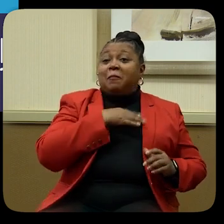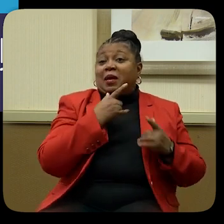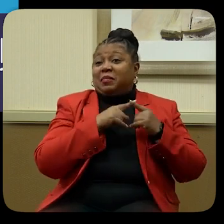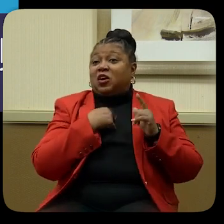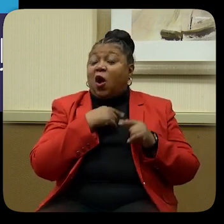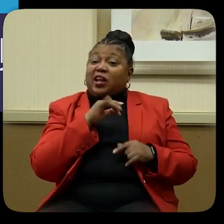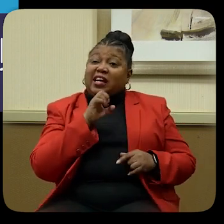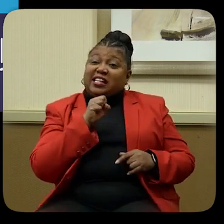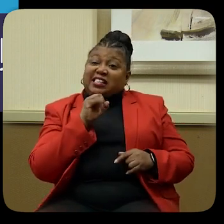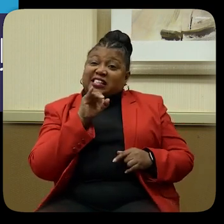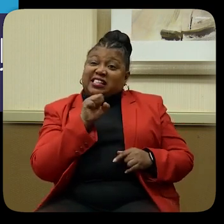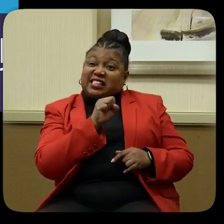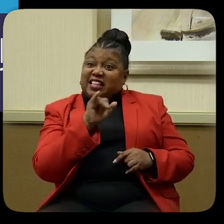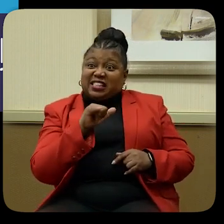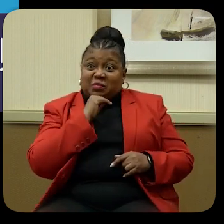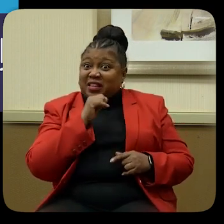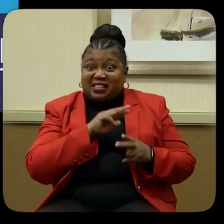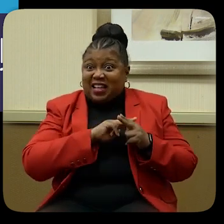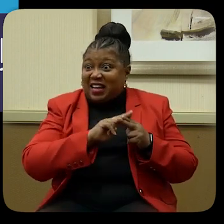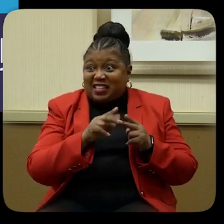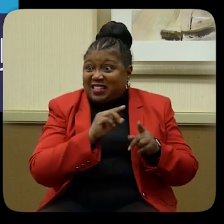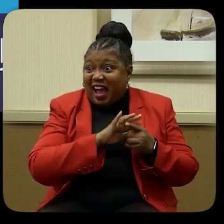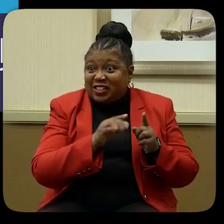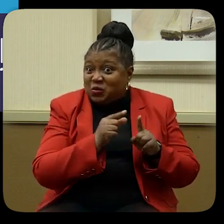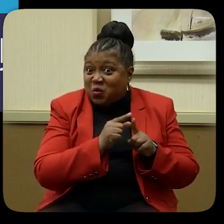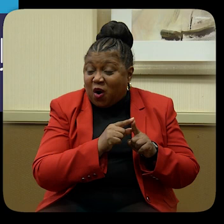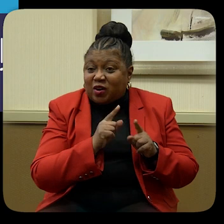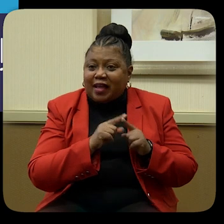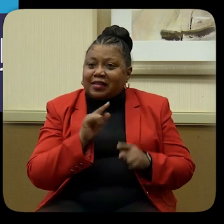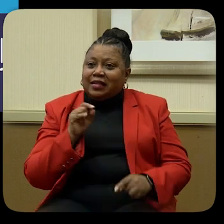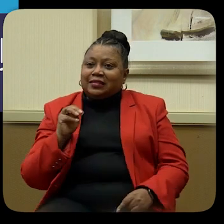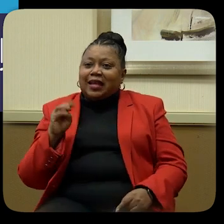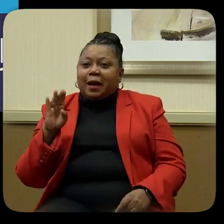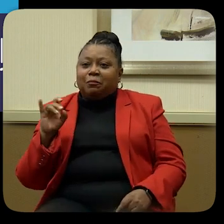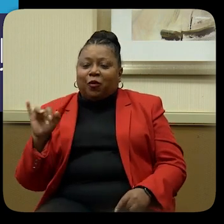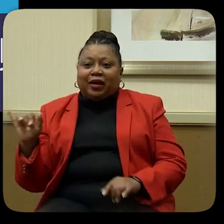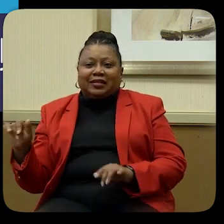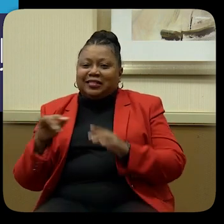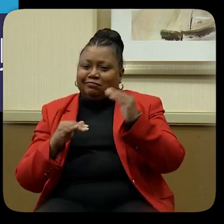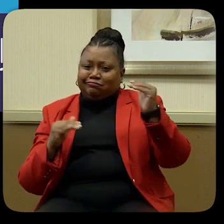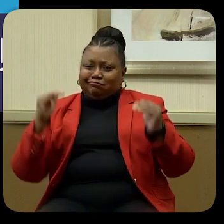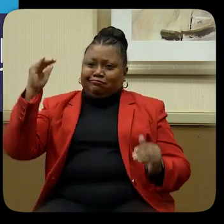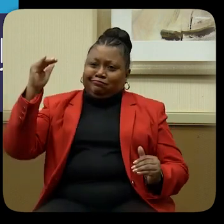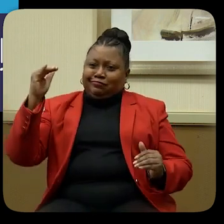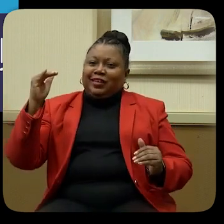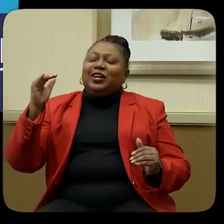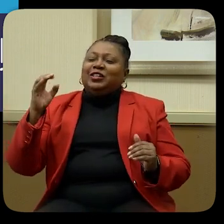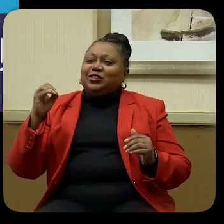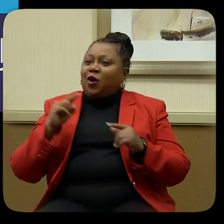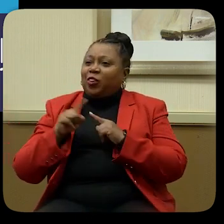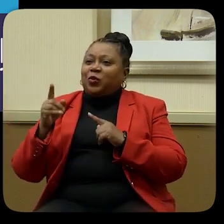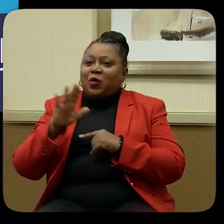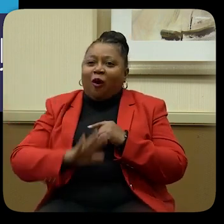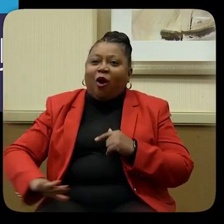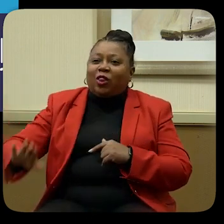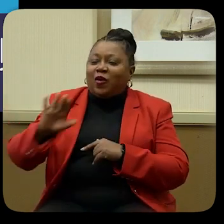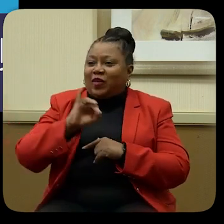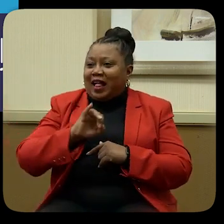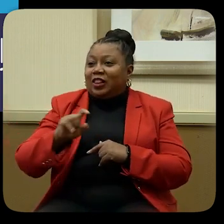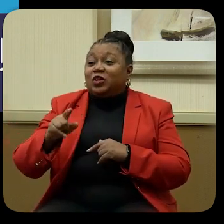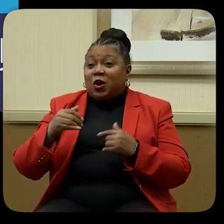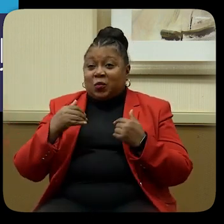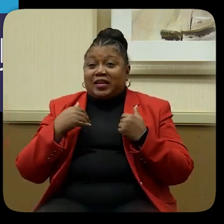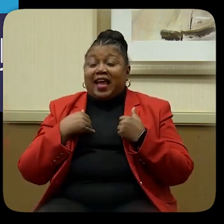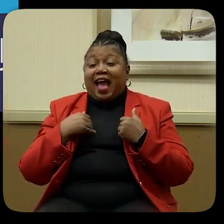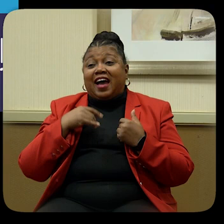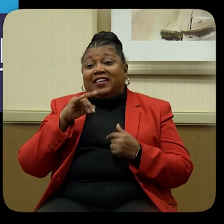call them a sissy, but that's not a nice thing, the same way as a tomboy would be. And so throughout Illinois, we